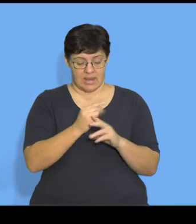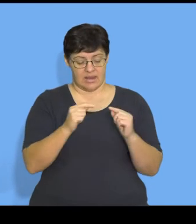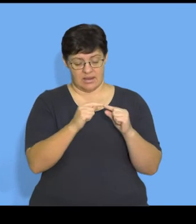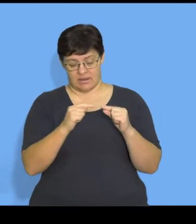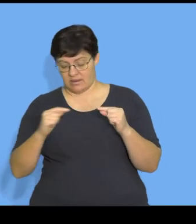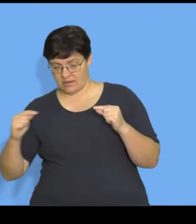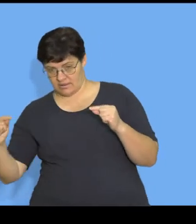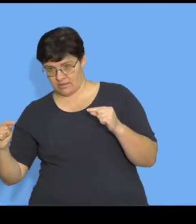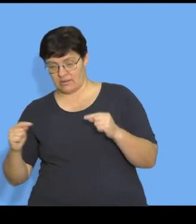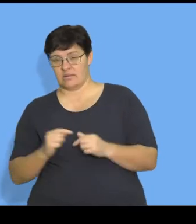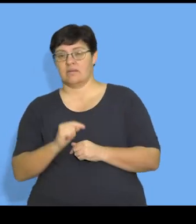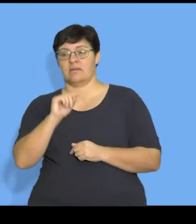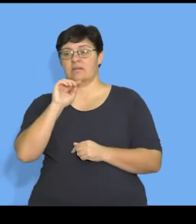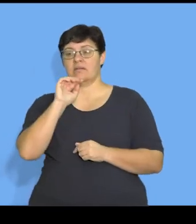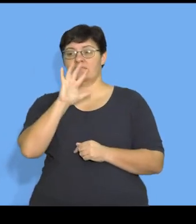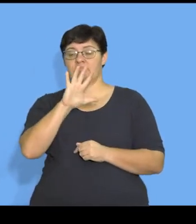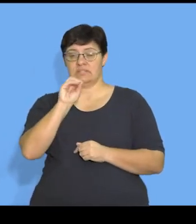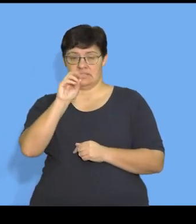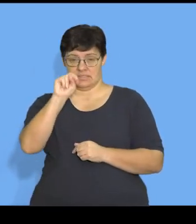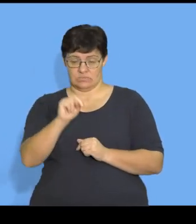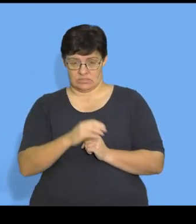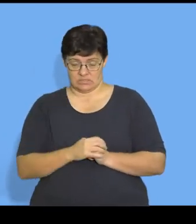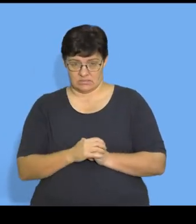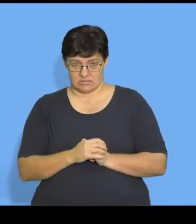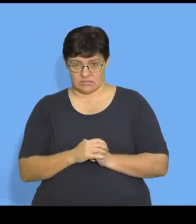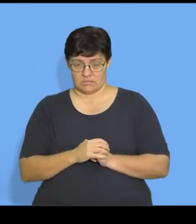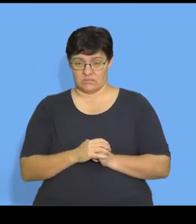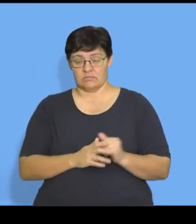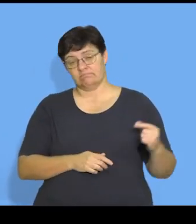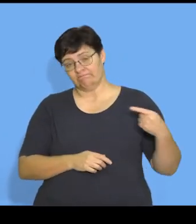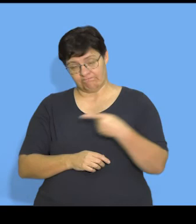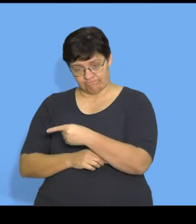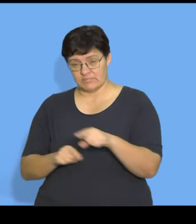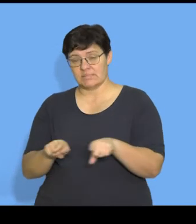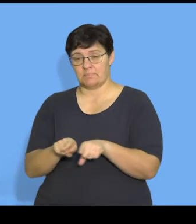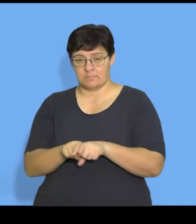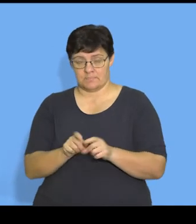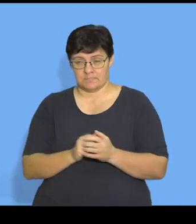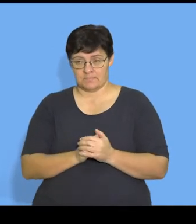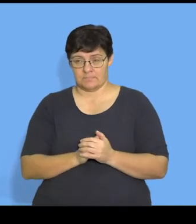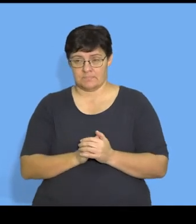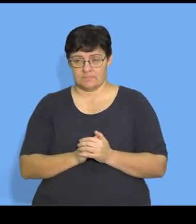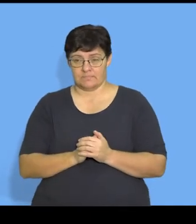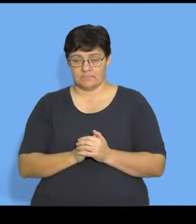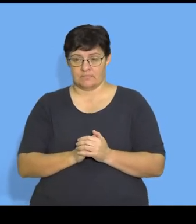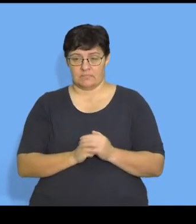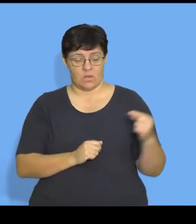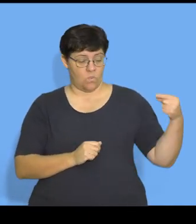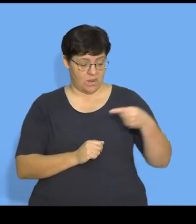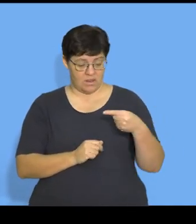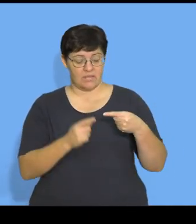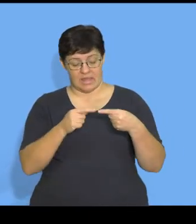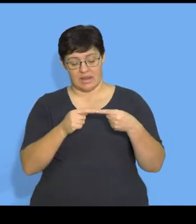accurate line of 50 newtons going in that direction, and I draw it one after the